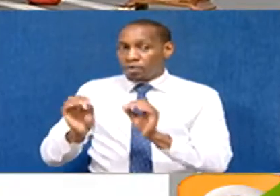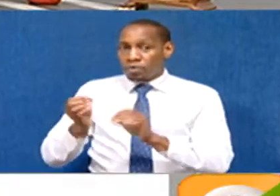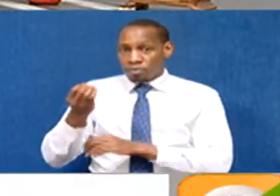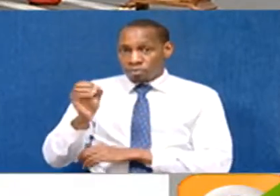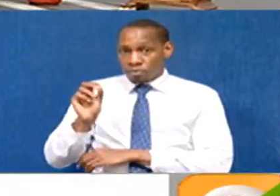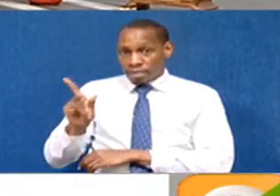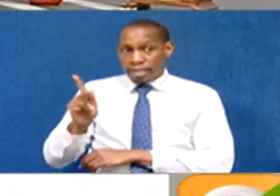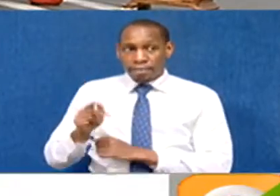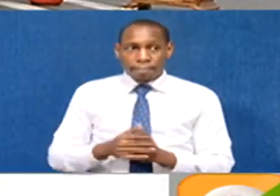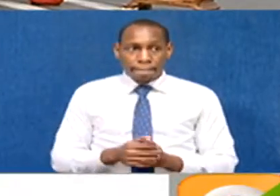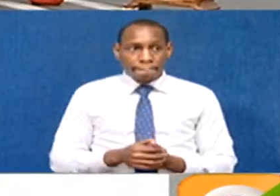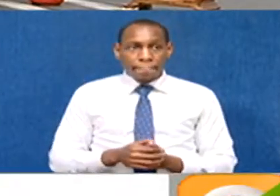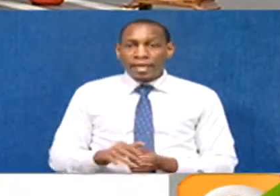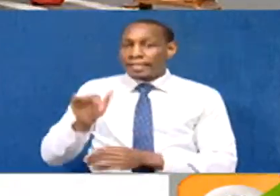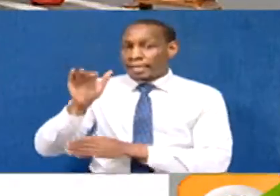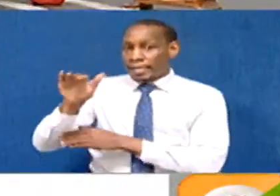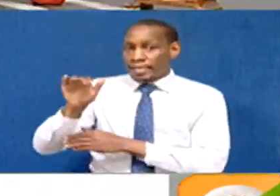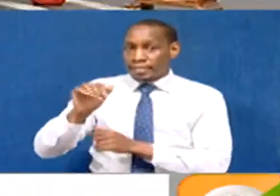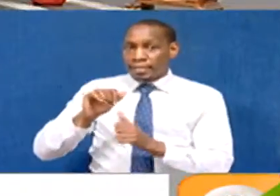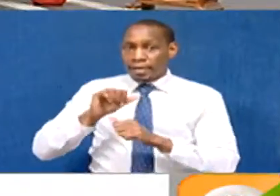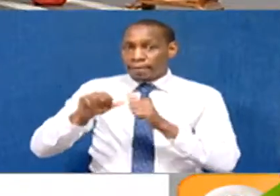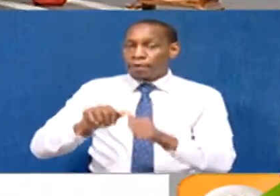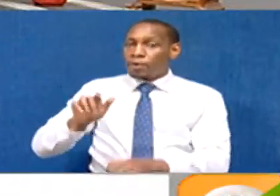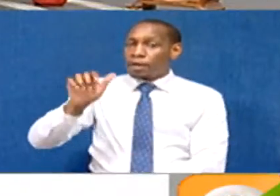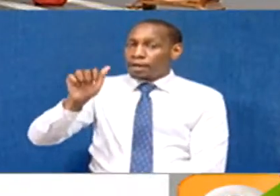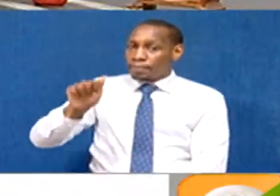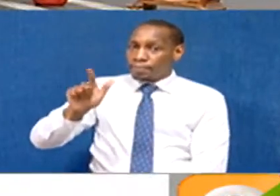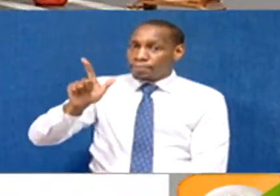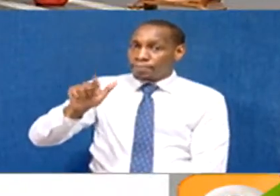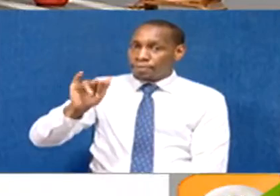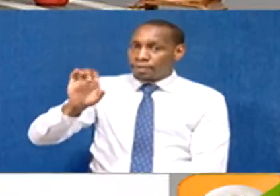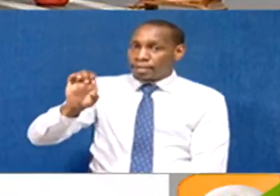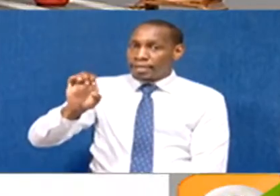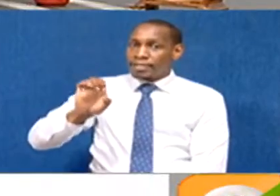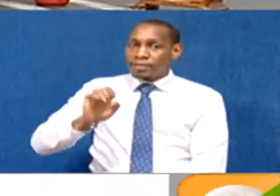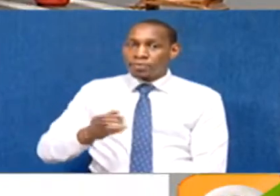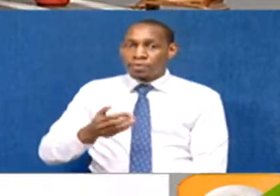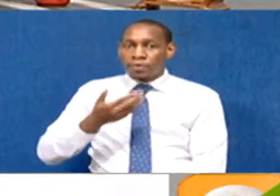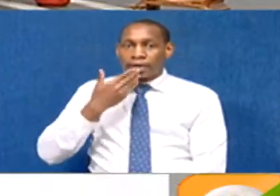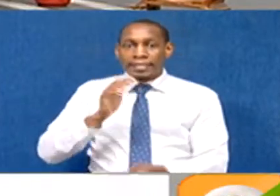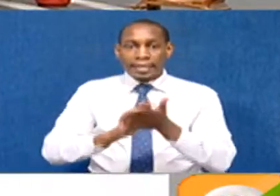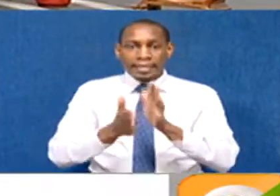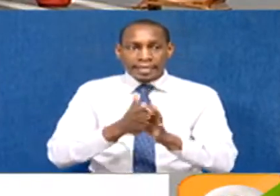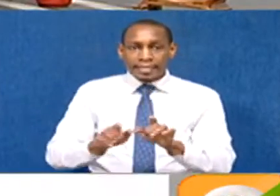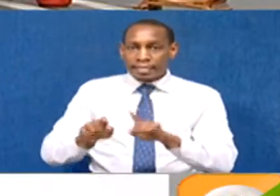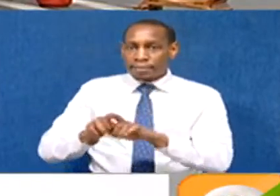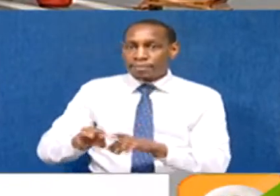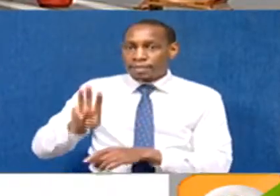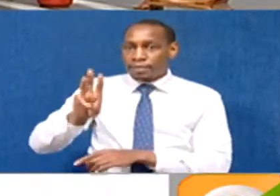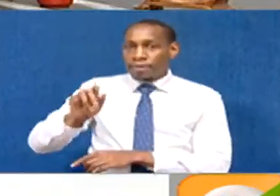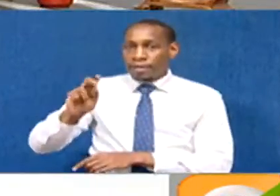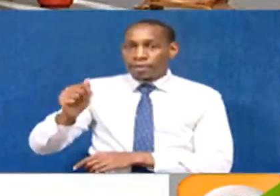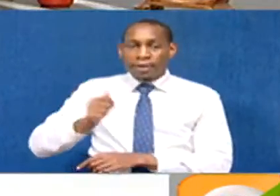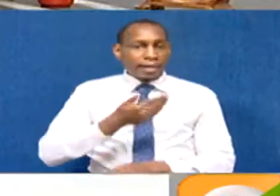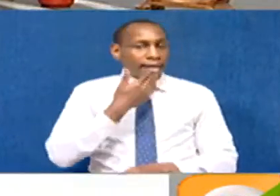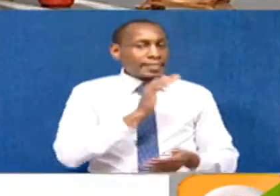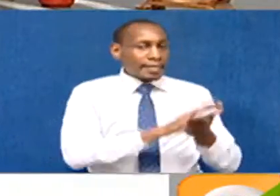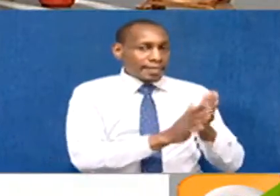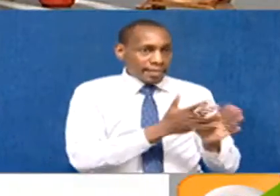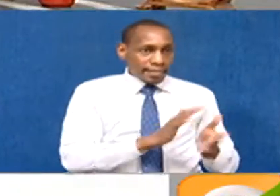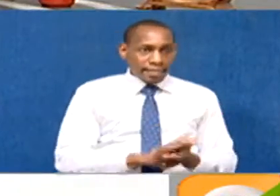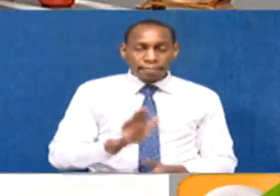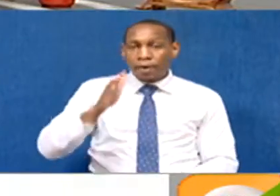she's the one who raised the name. I asked you about Alice. And you said there's nothing. And Gladys. You know,